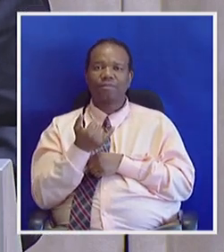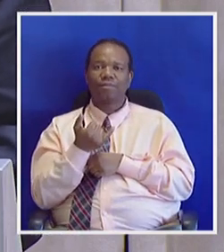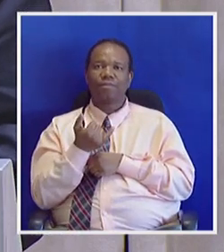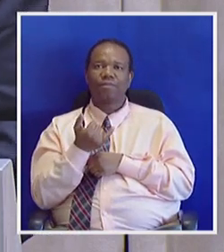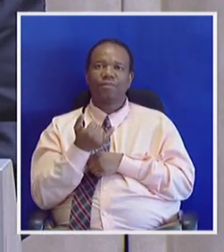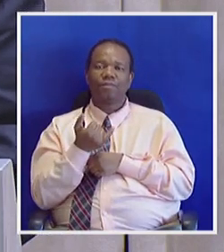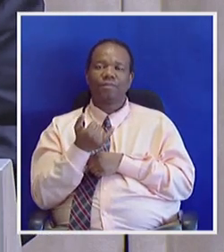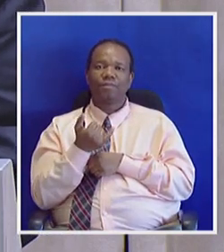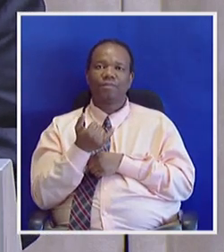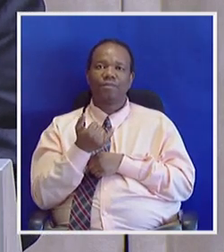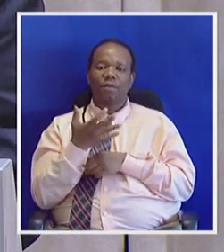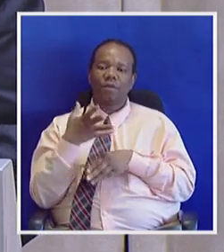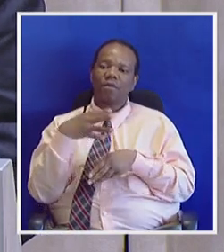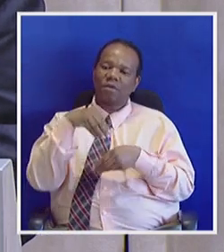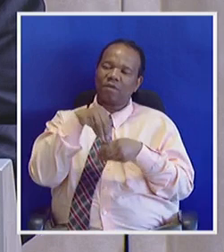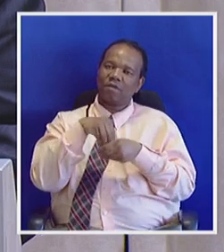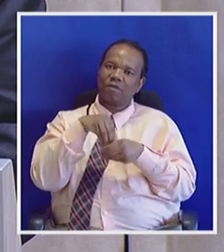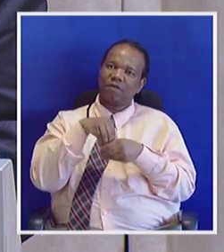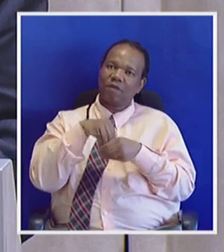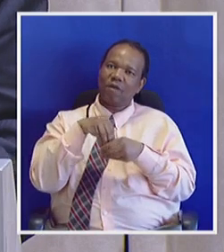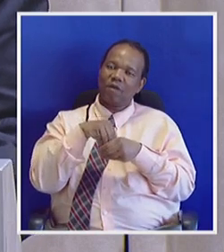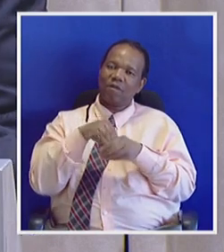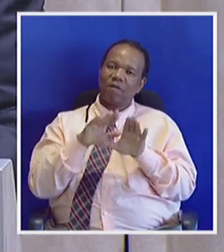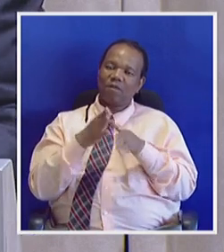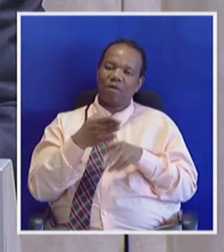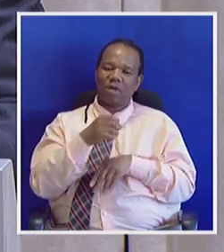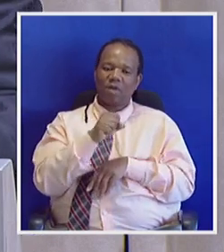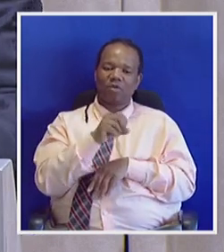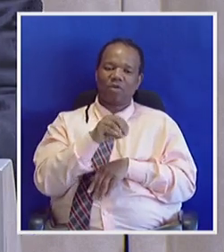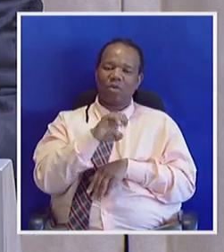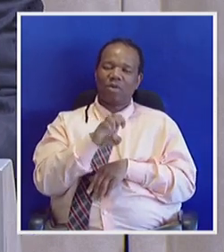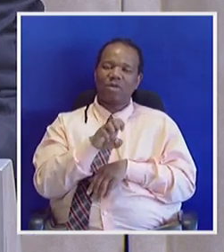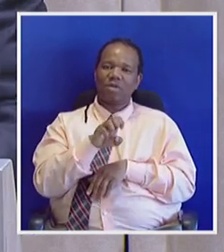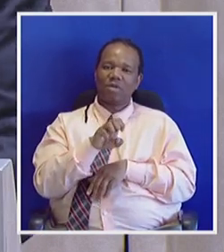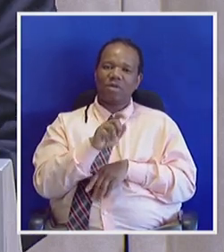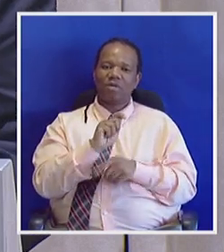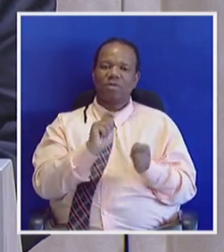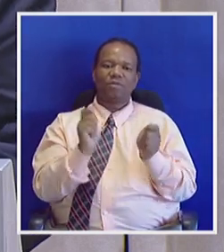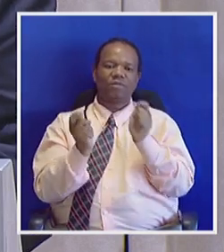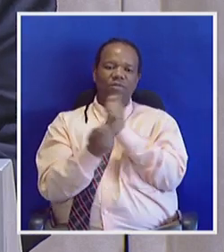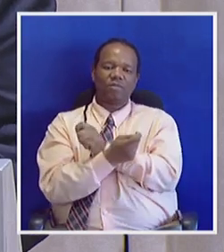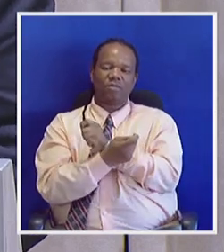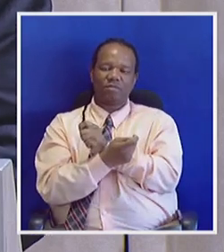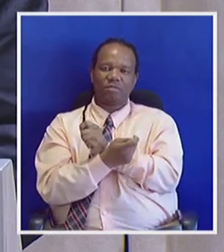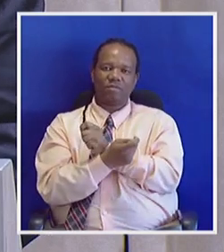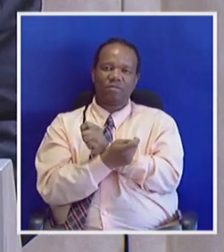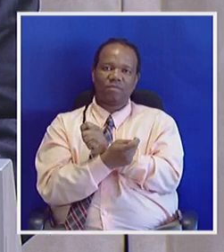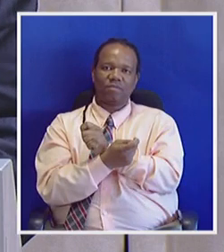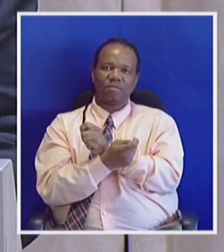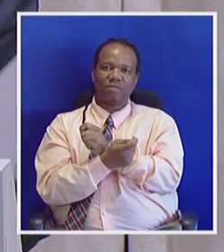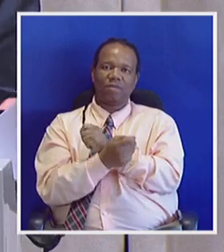in the process of reforming our state-owned enterprises. This process is led by